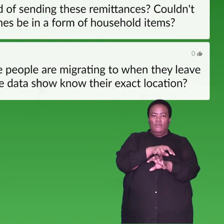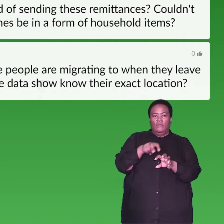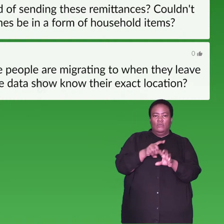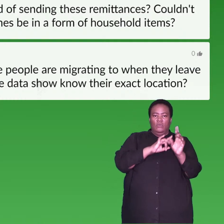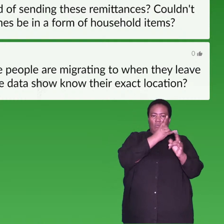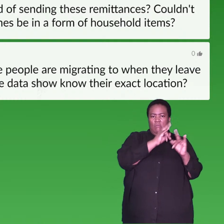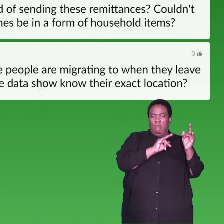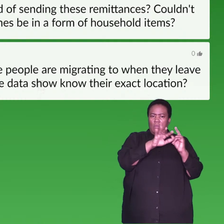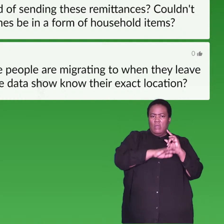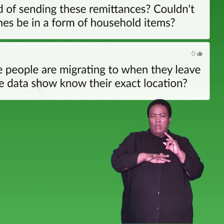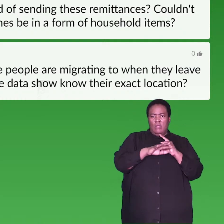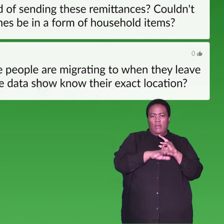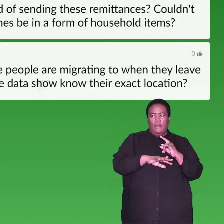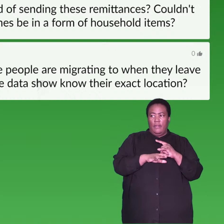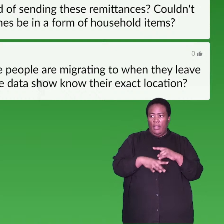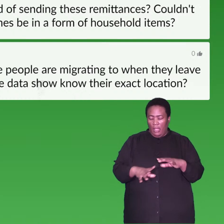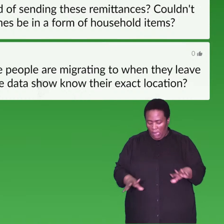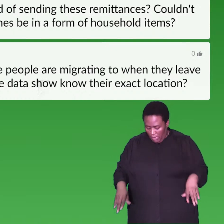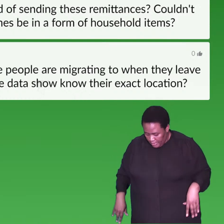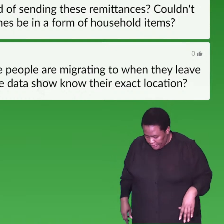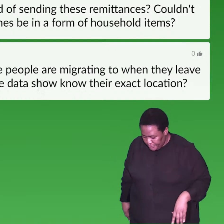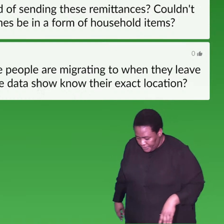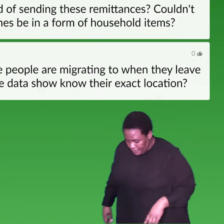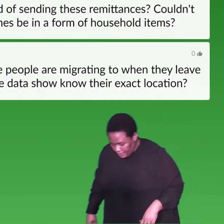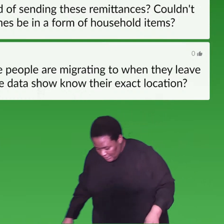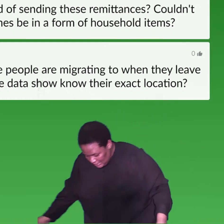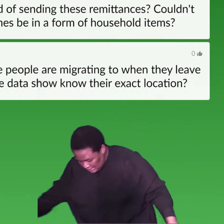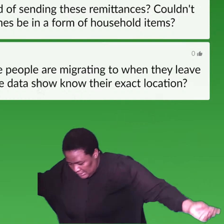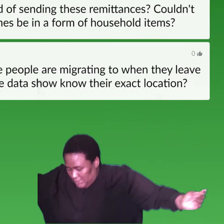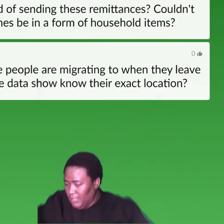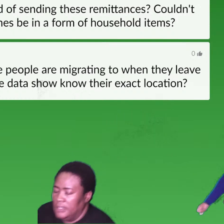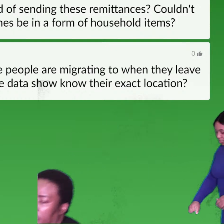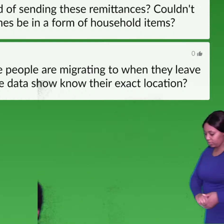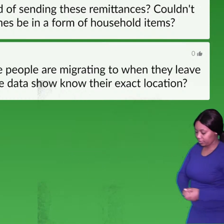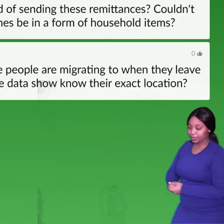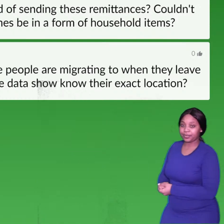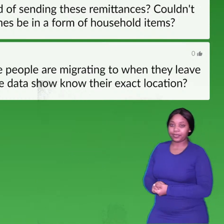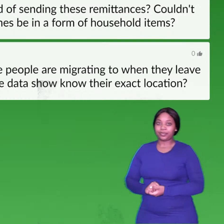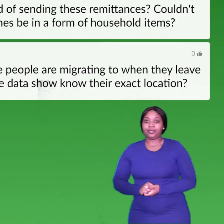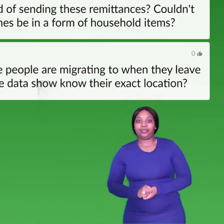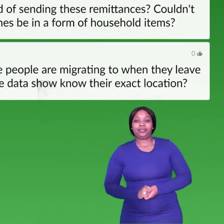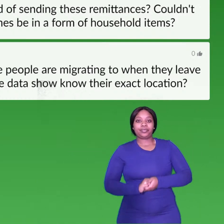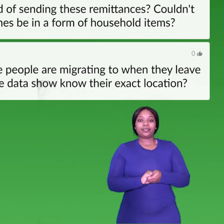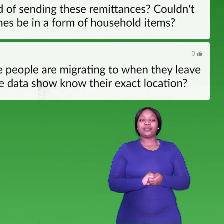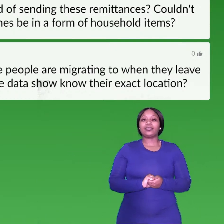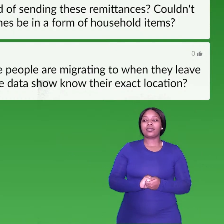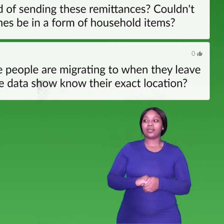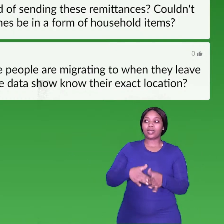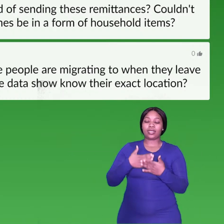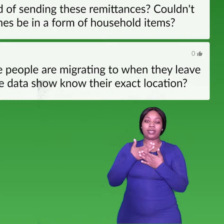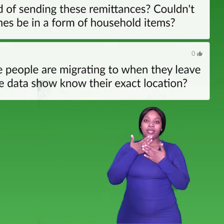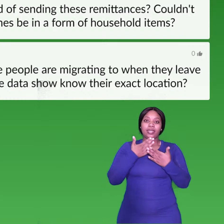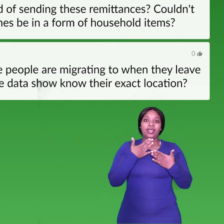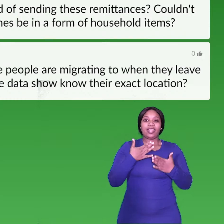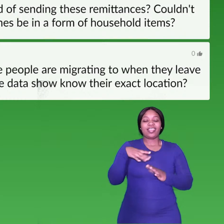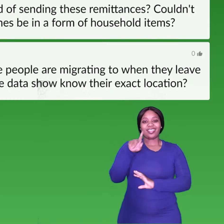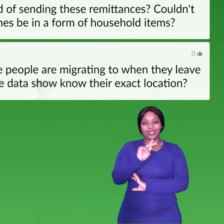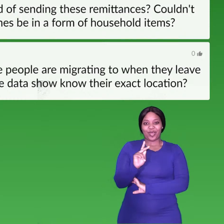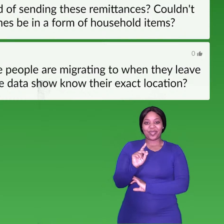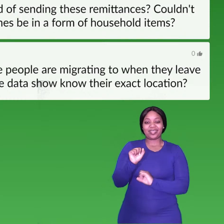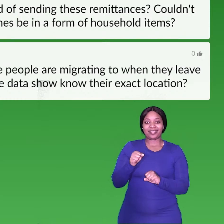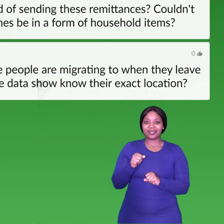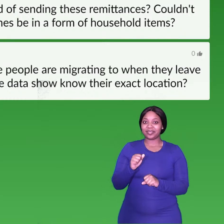Africa. Justin, if you could proceed. Thank you. Thanks, Karen. I trust I'm